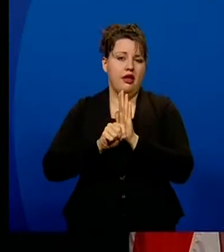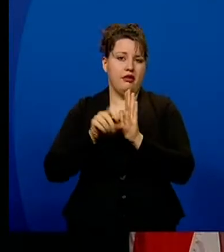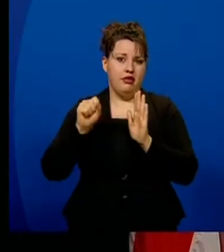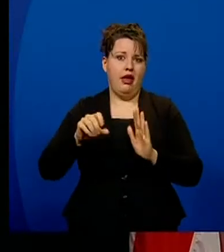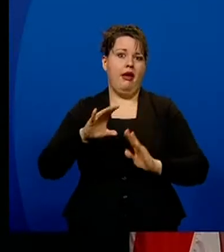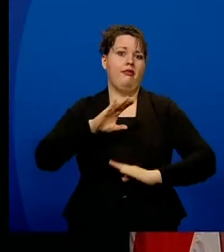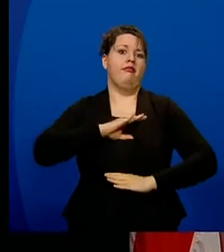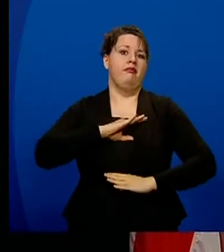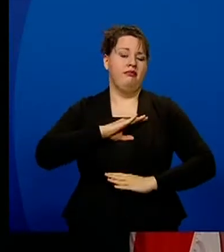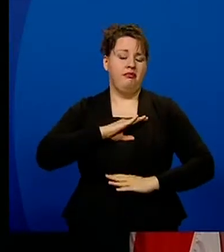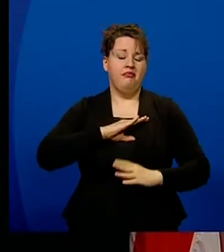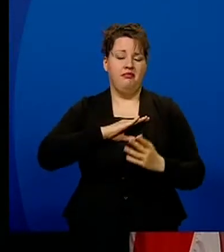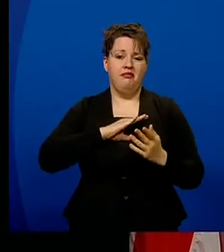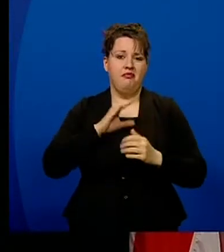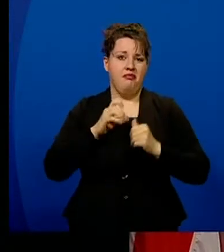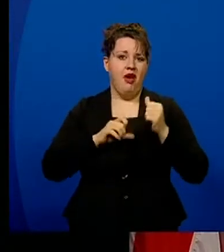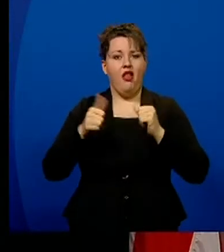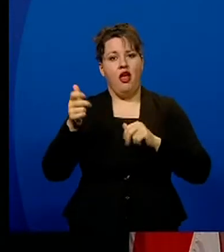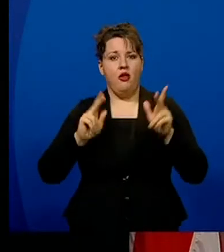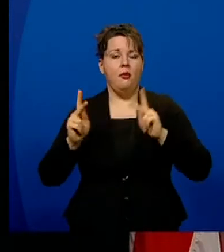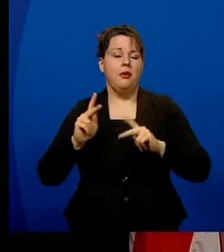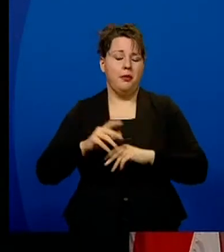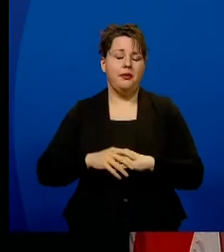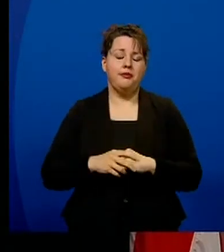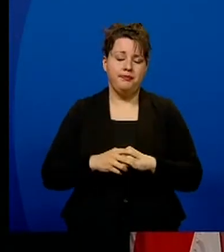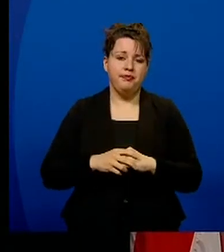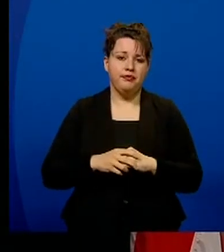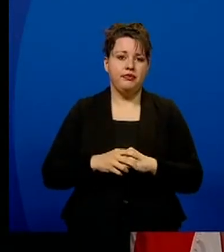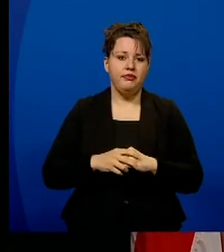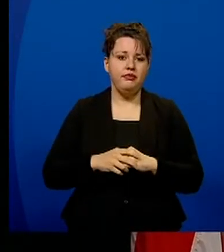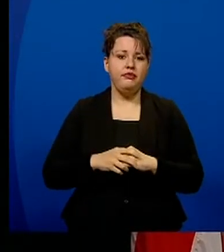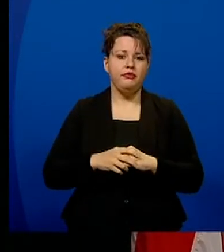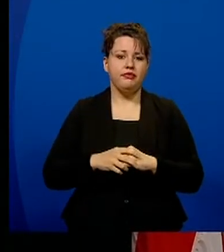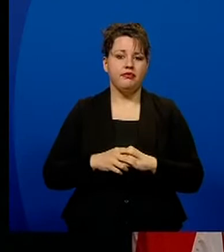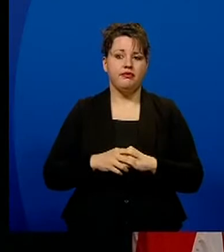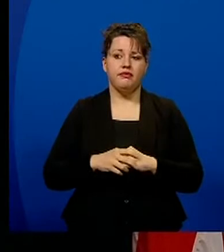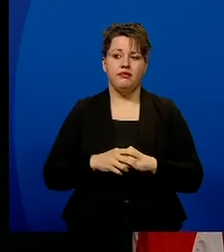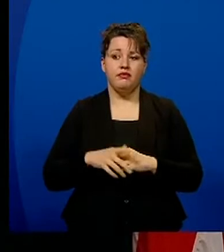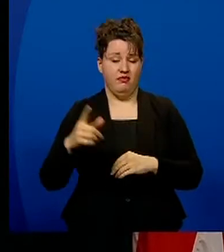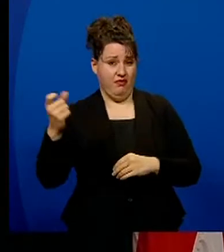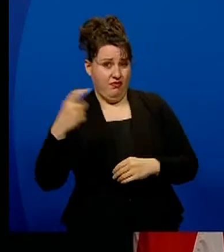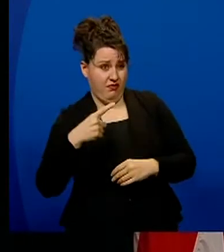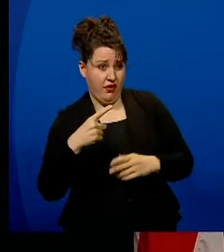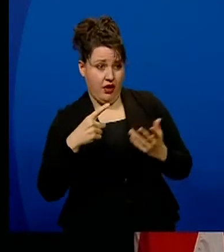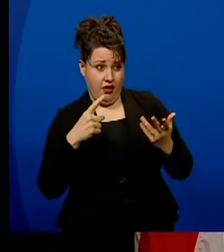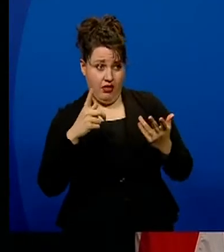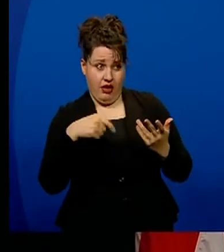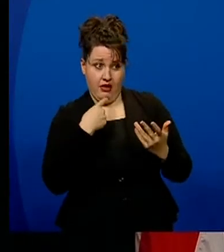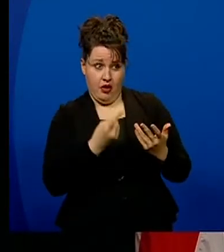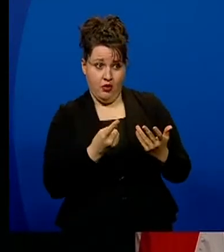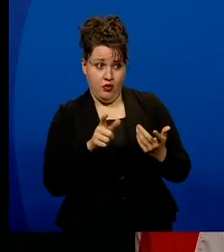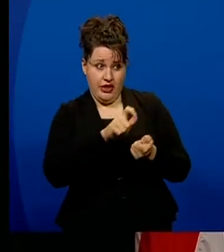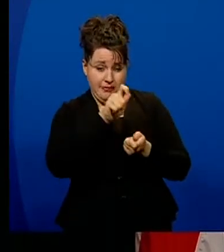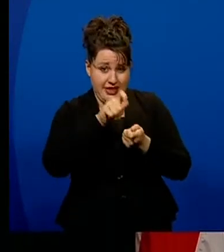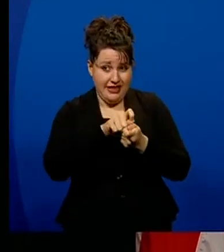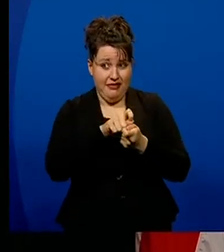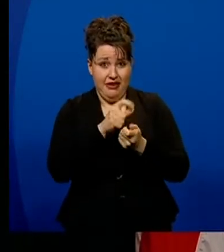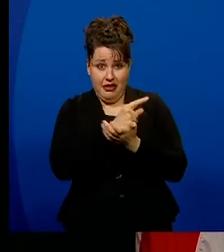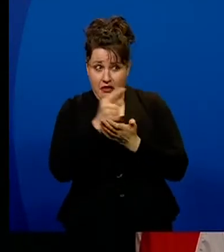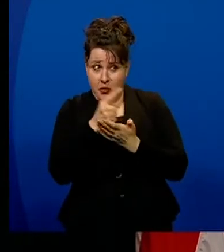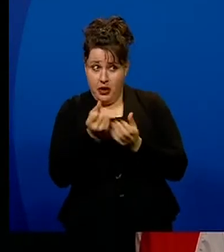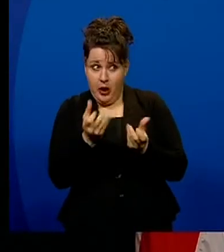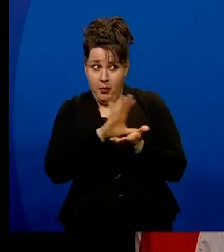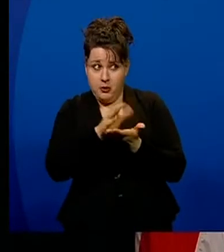of everybody else that we're rolling into the allocation. Are they already giving you specific potential